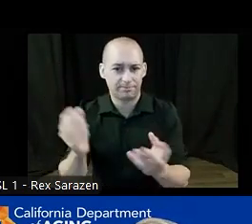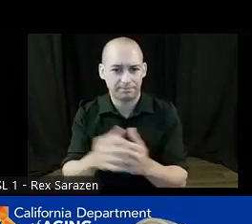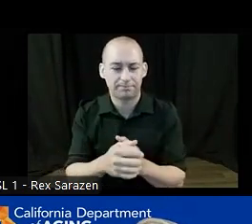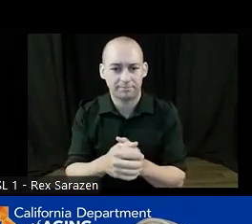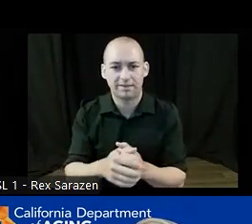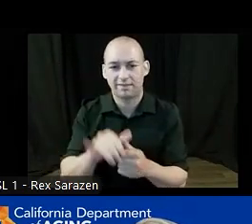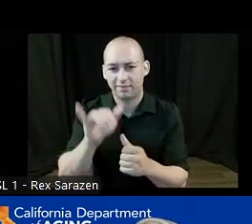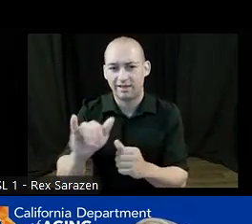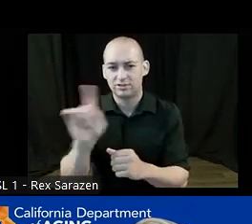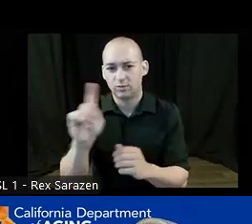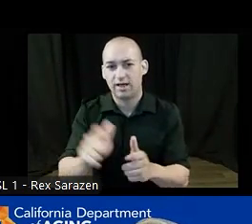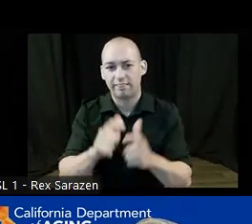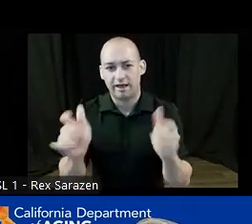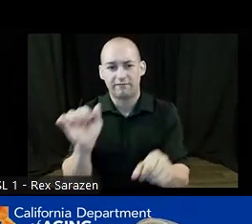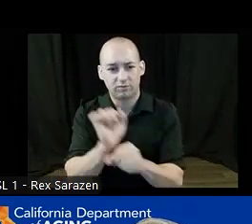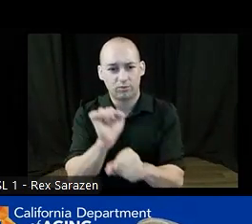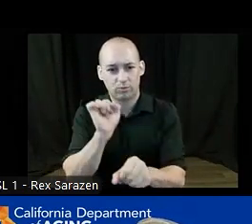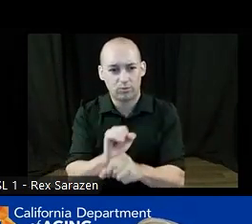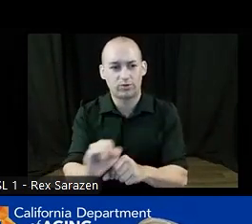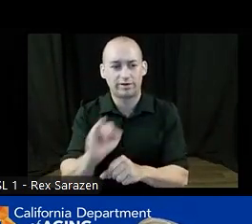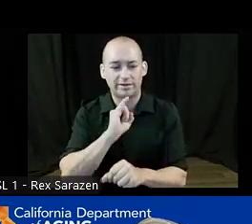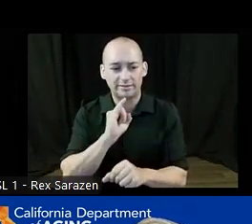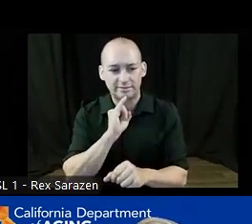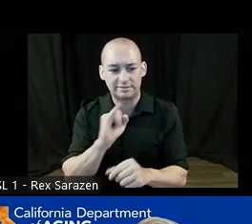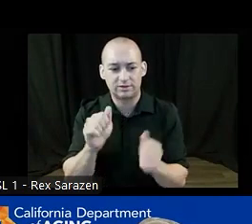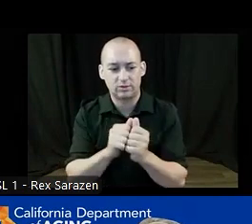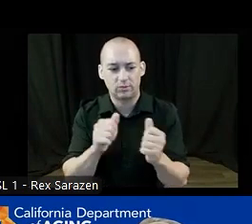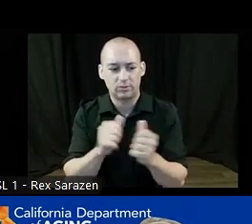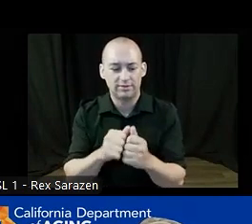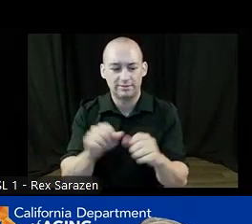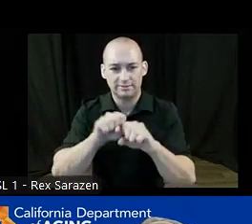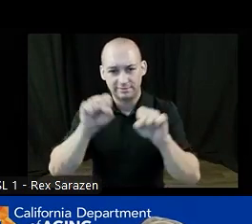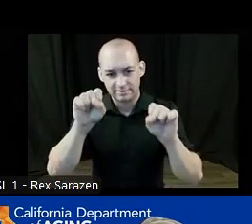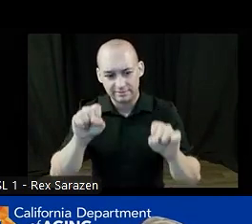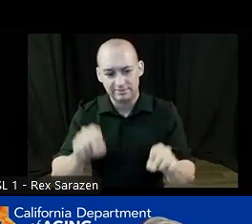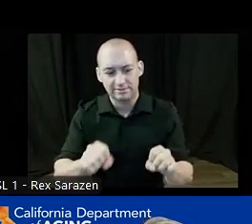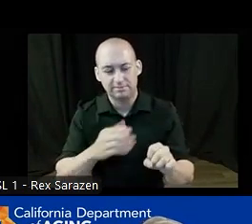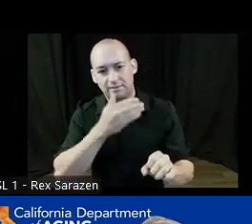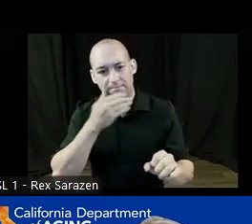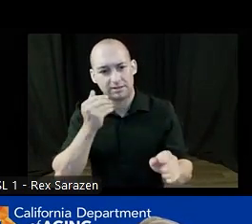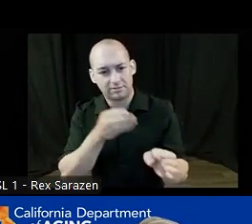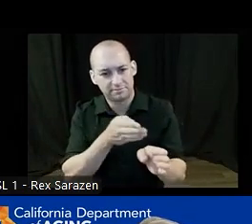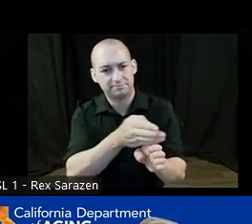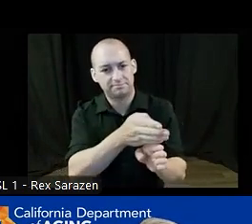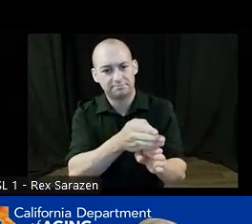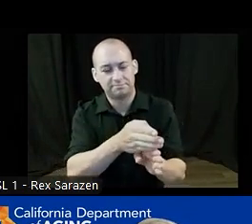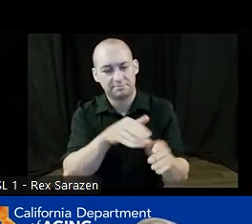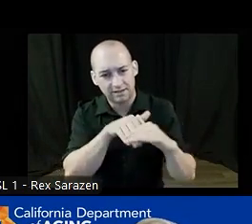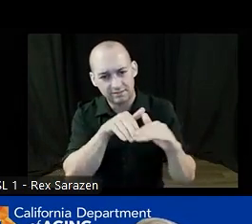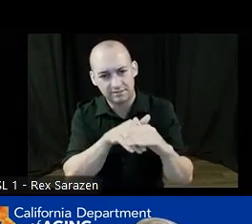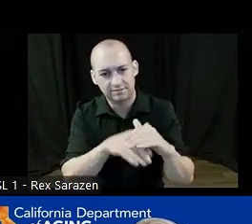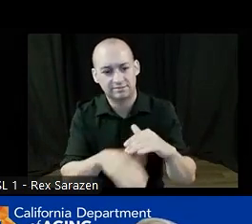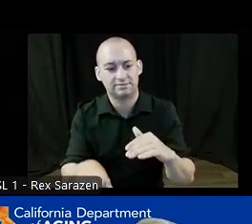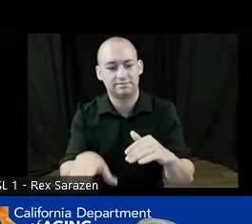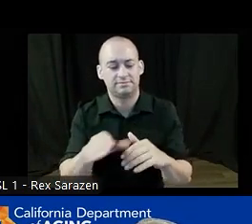work falls to develop a no wrong door system to better streamline access to information and supports. But even